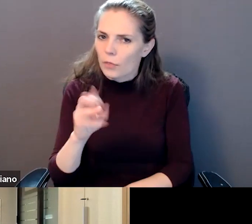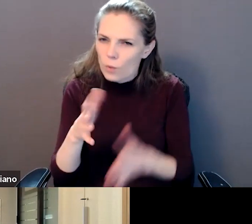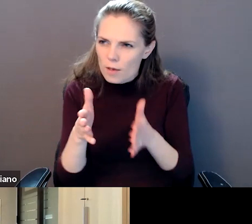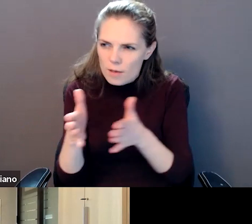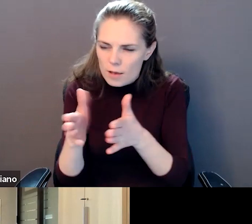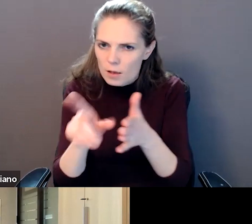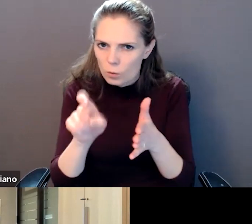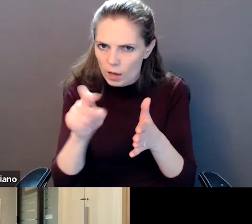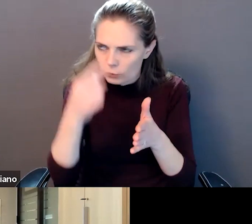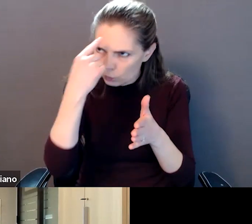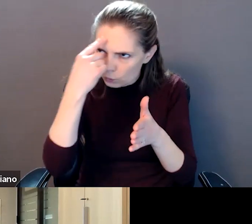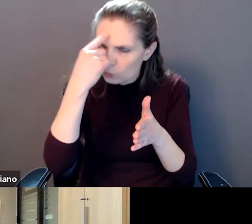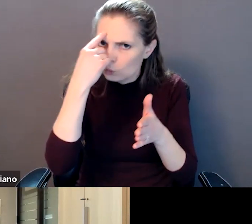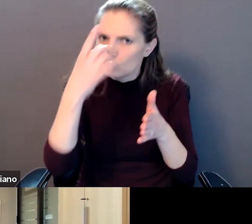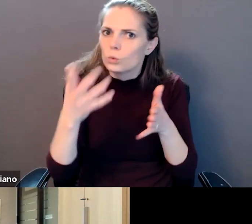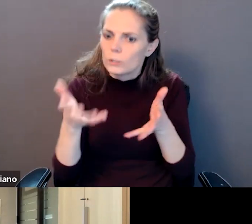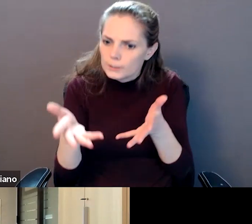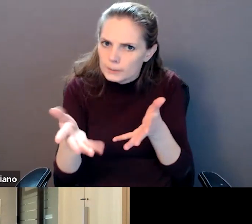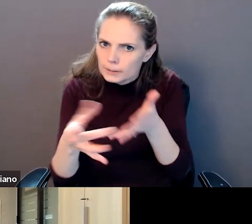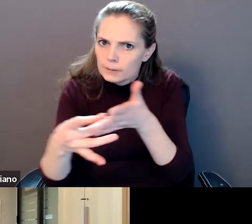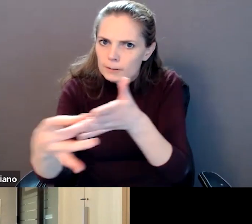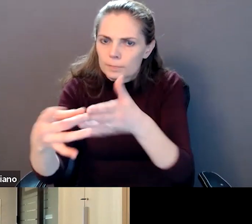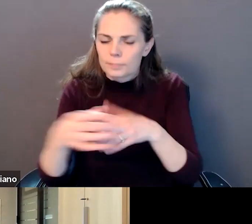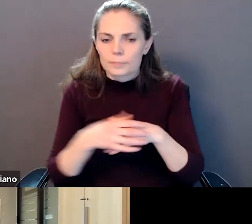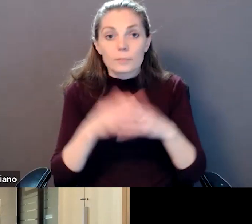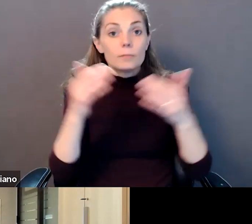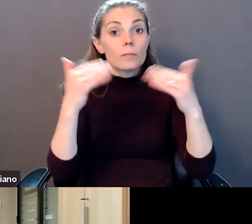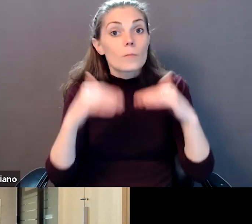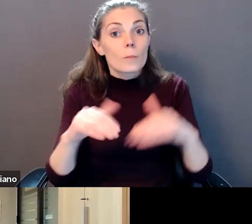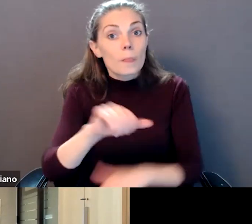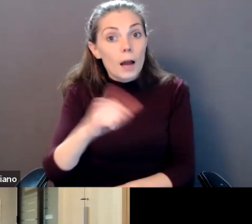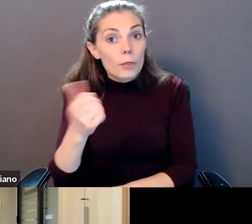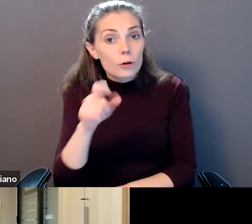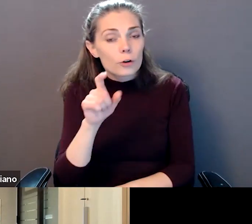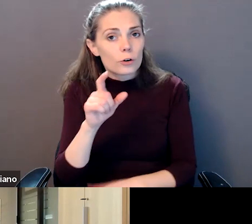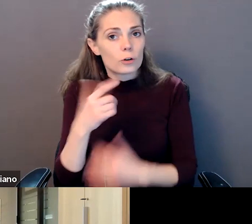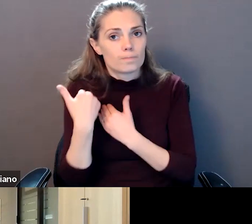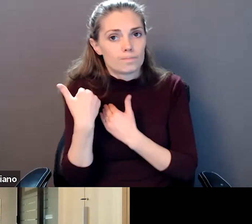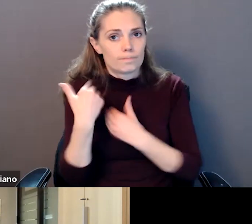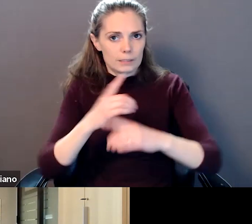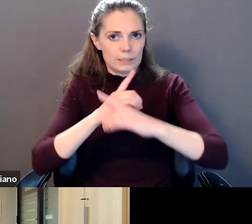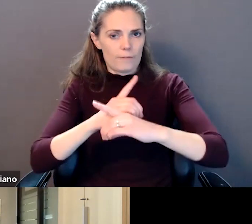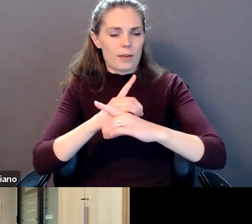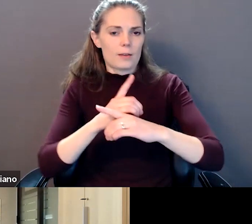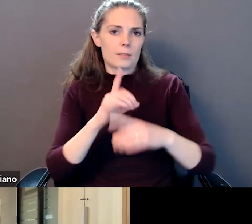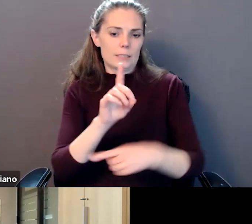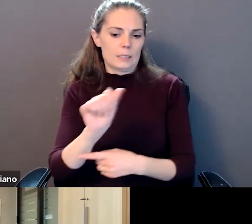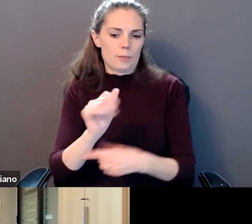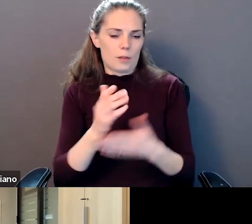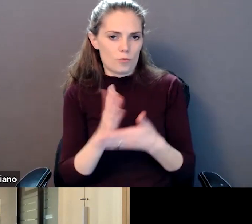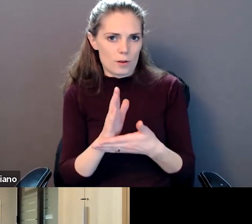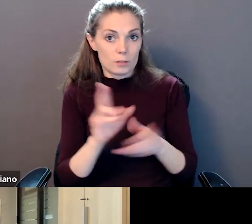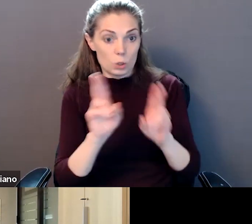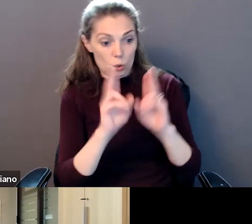been working on this issue is to defend disability rights by making sure that union members understand that it's also our duty